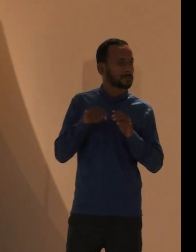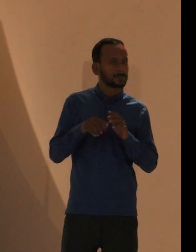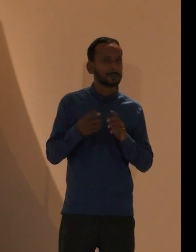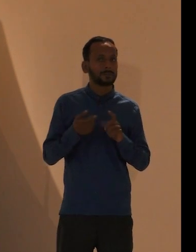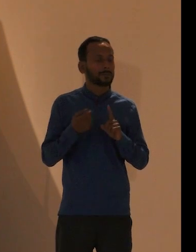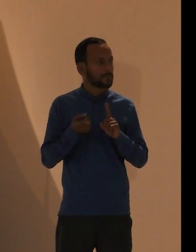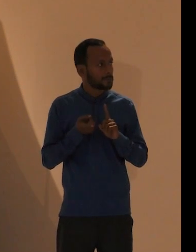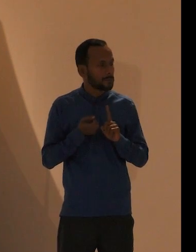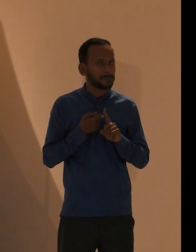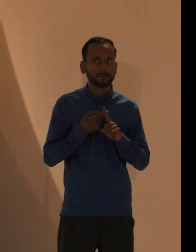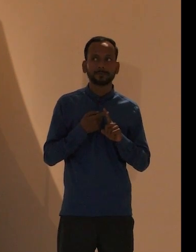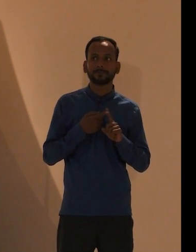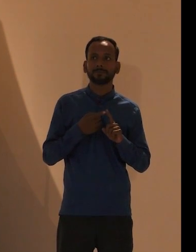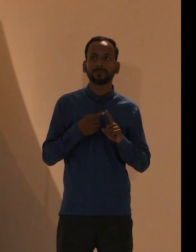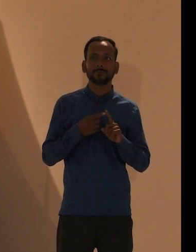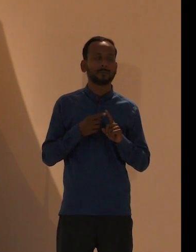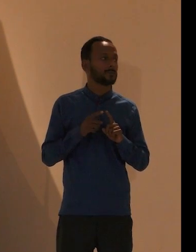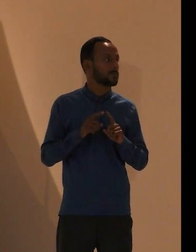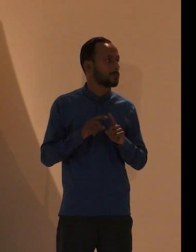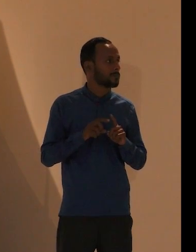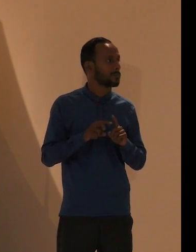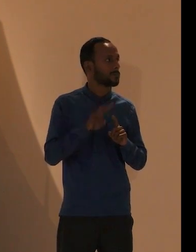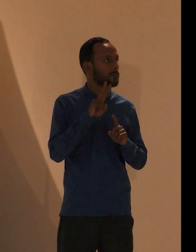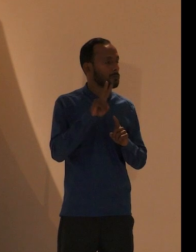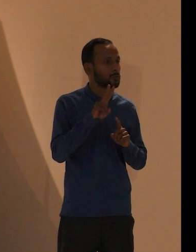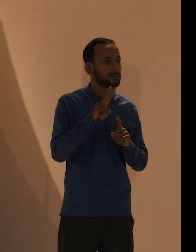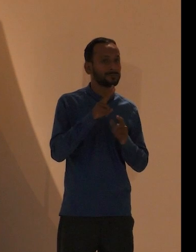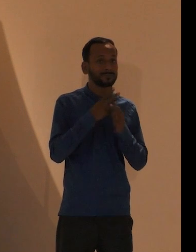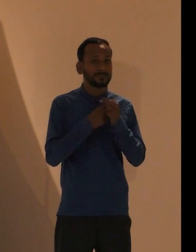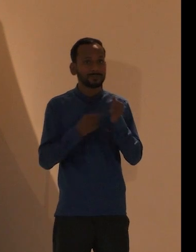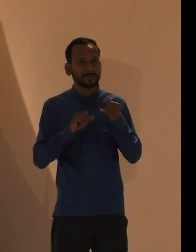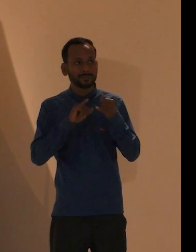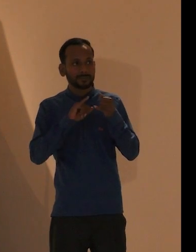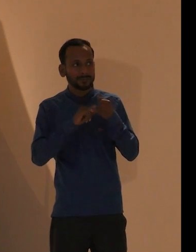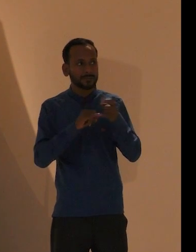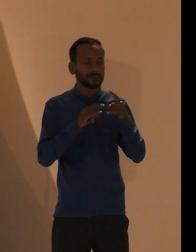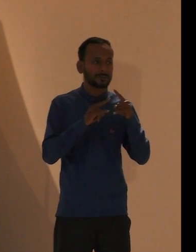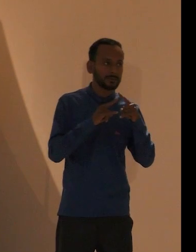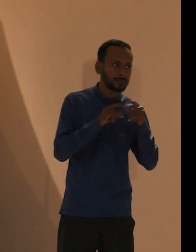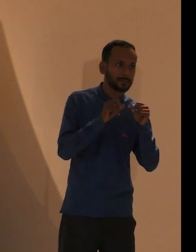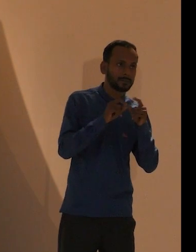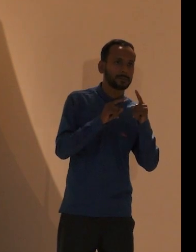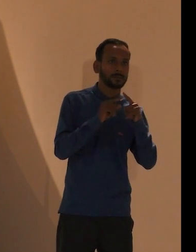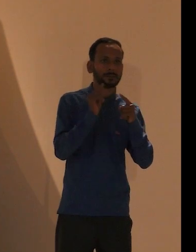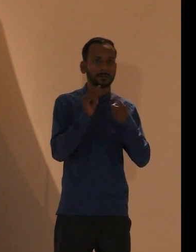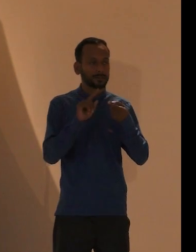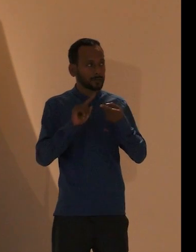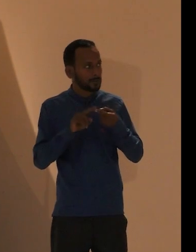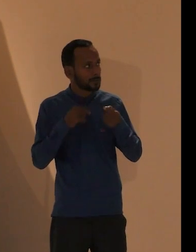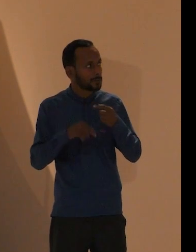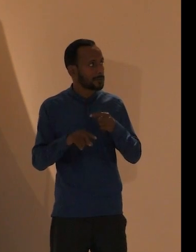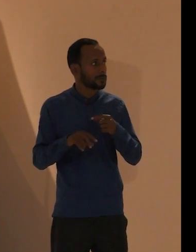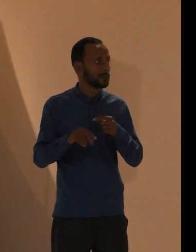it was the twin statue of another bronze statue which was installed in